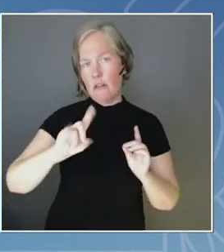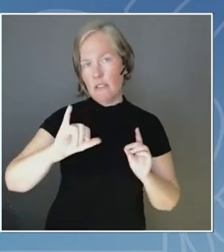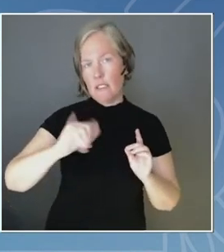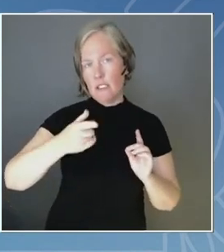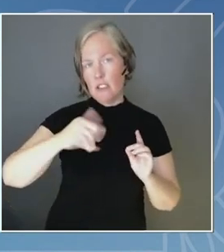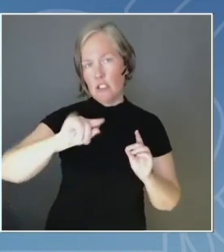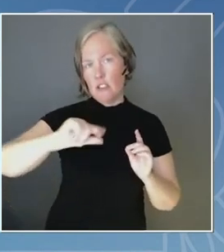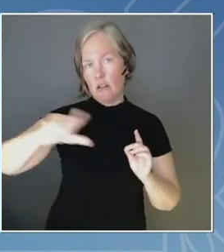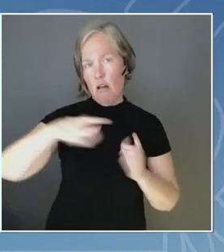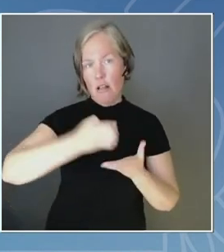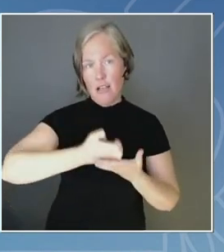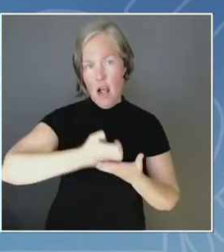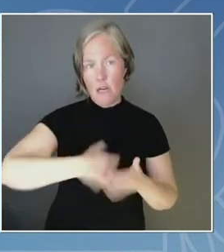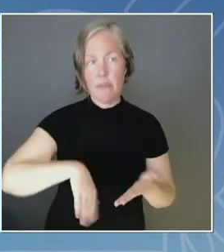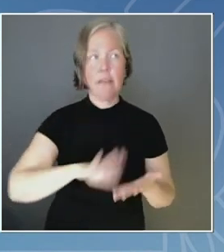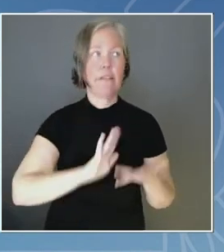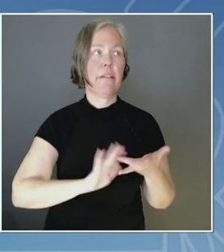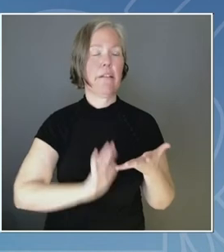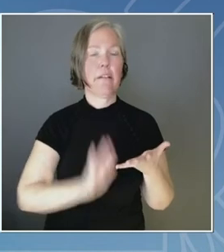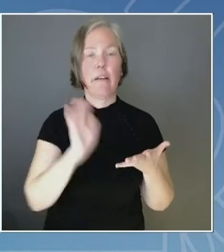As well as education.